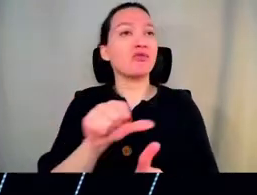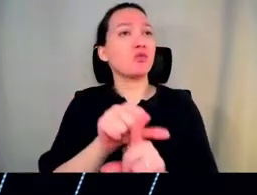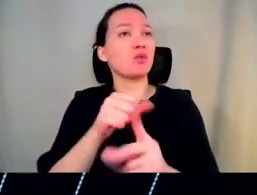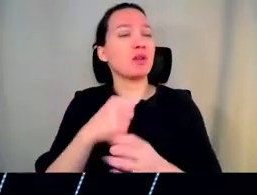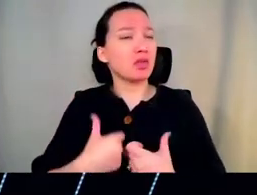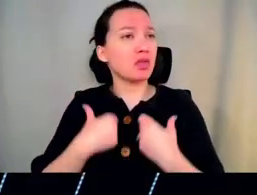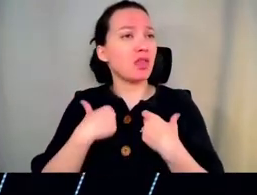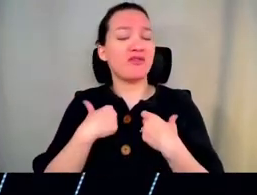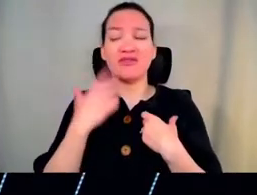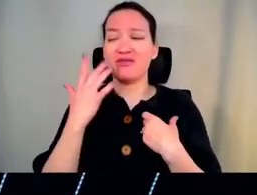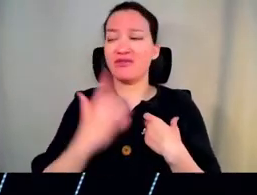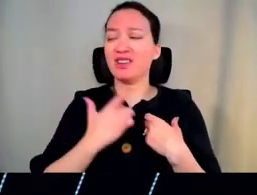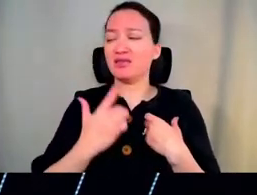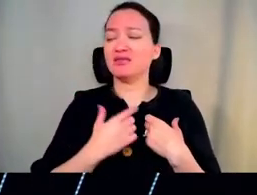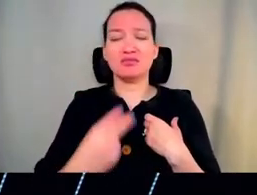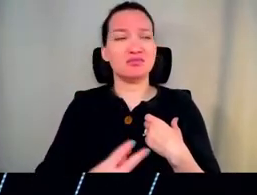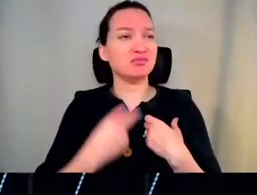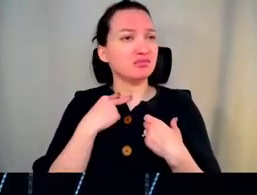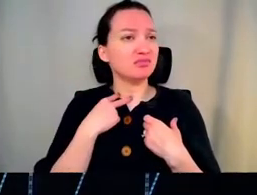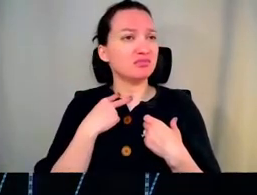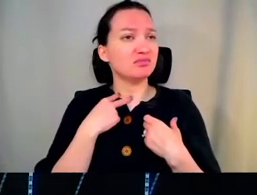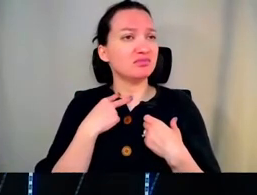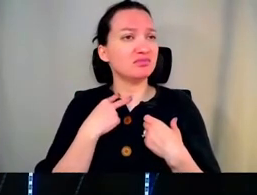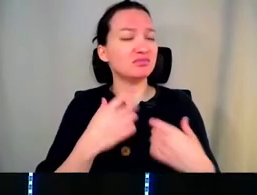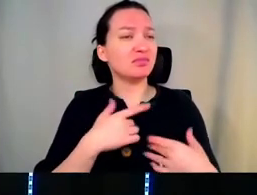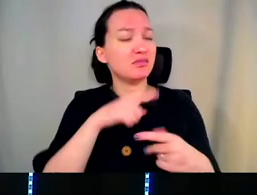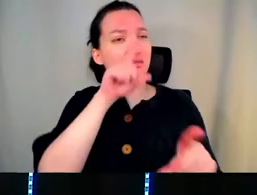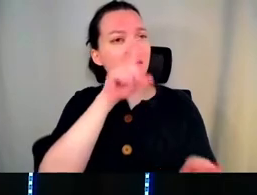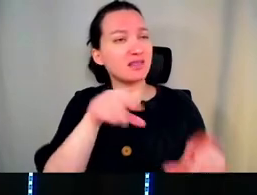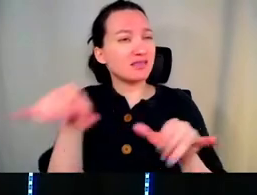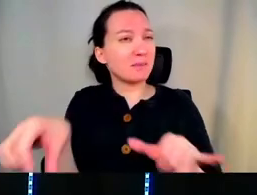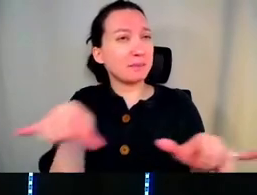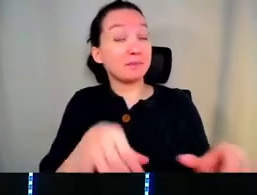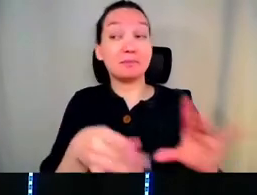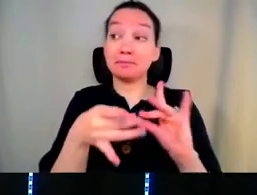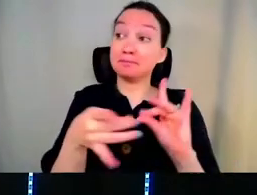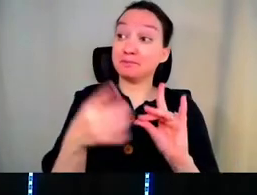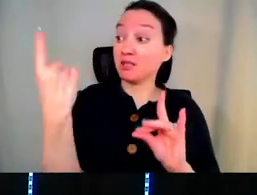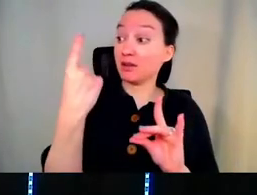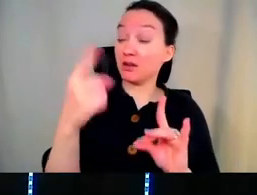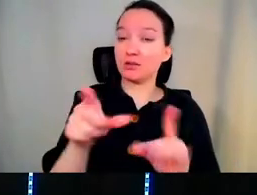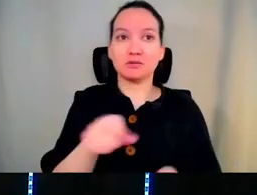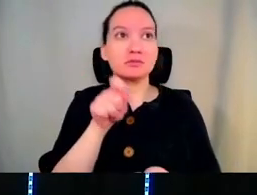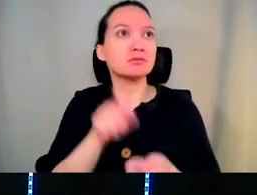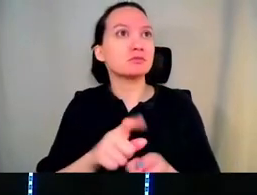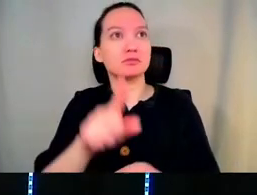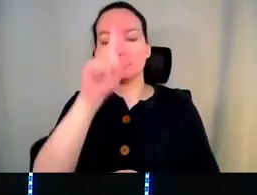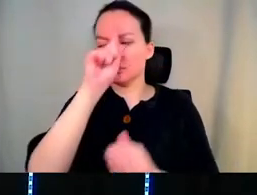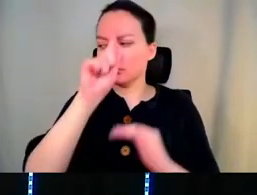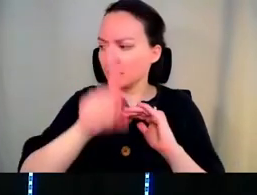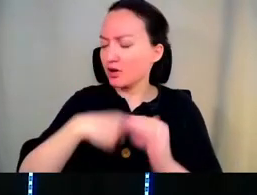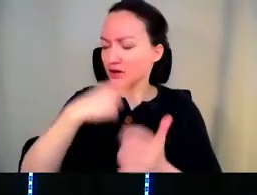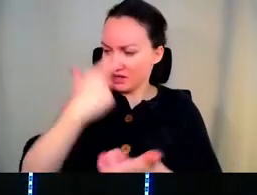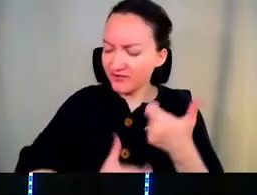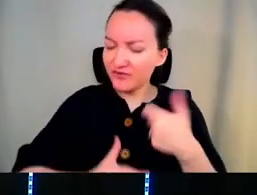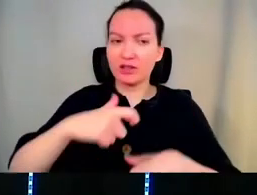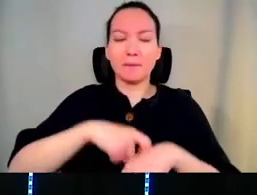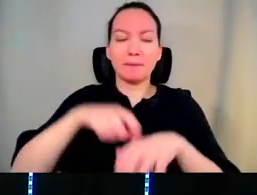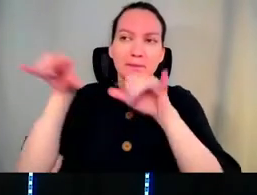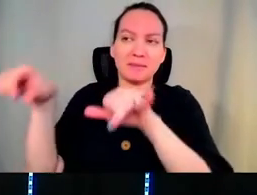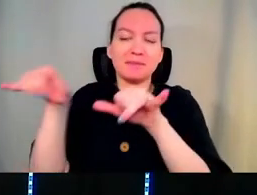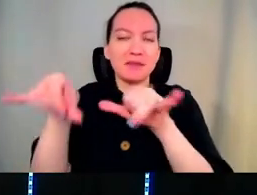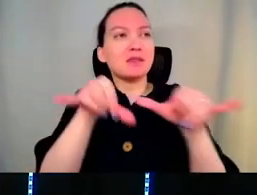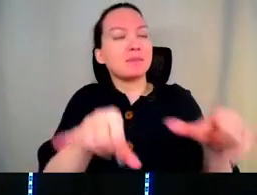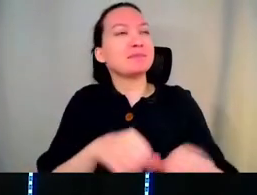life when we're stuck. We always respond the same way. When somebody says something, we go, this is exactly what I think about this every time.